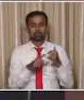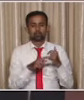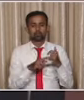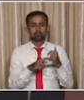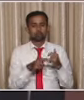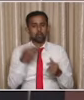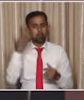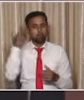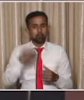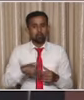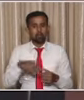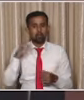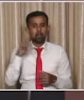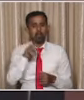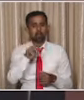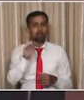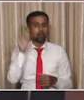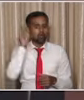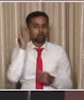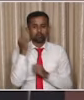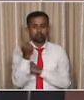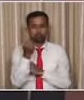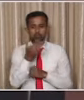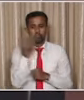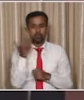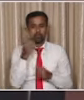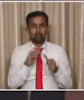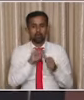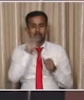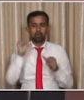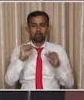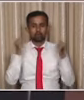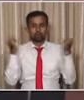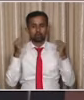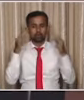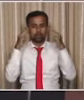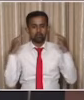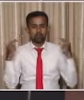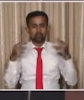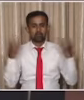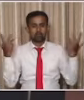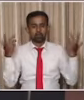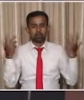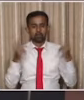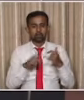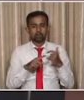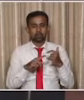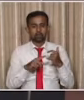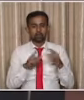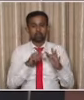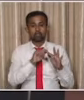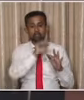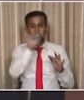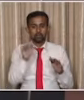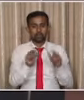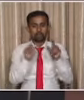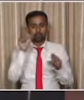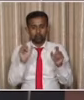No, not the Asians, not the Arabs. Jews were killed by Europeans. And they are the people who